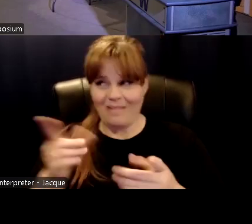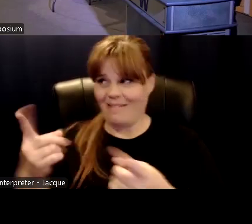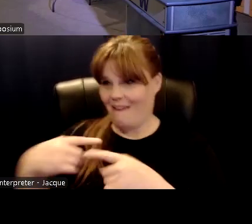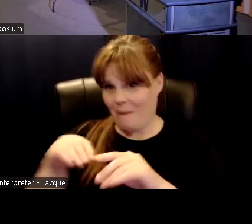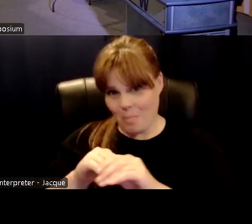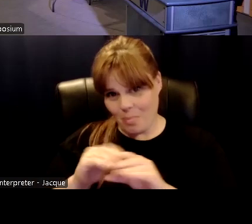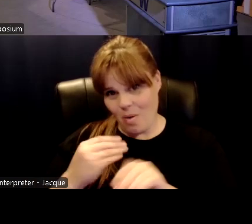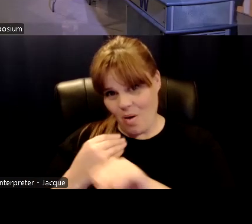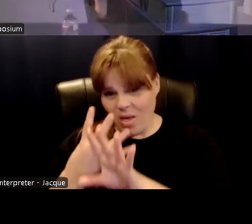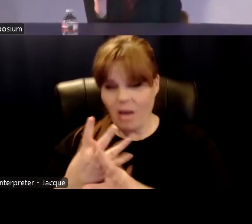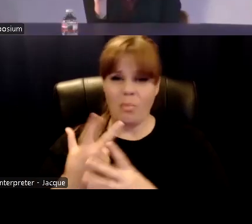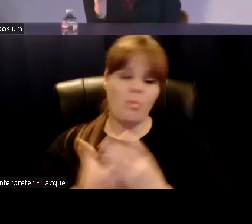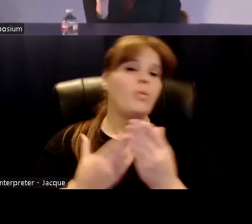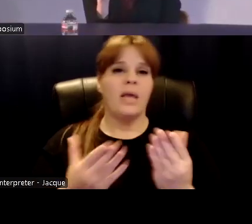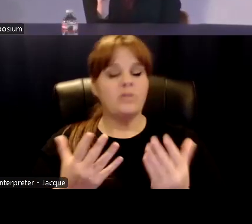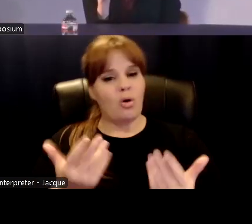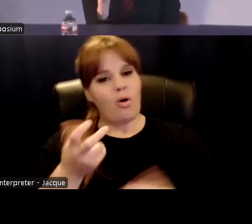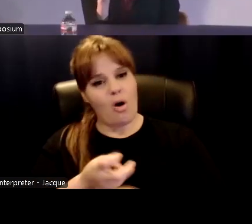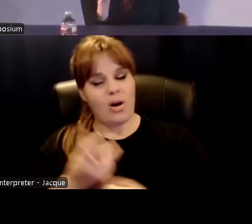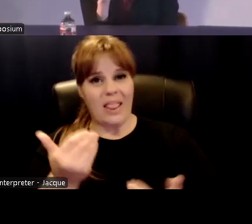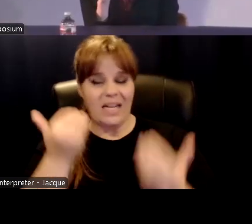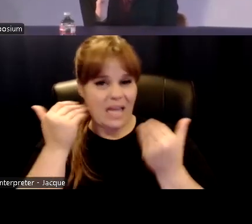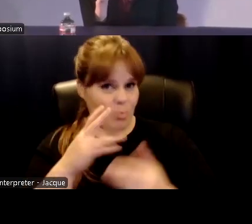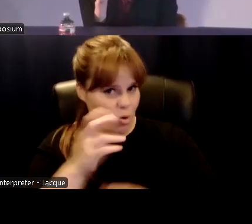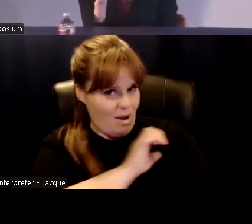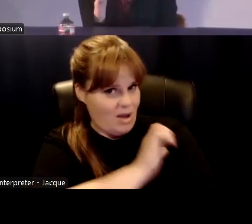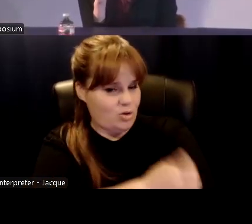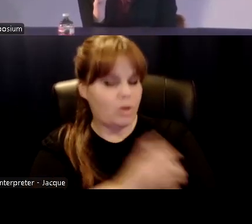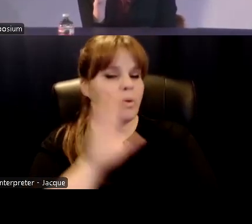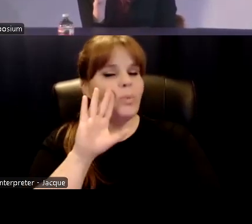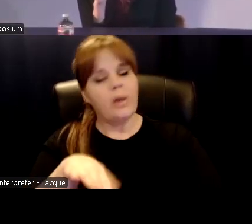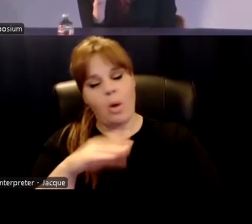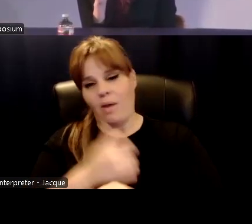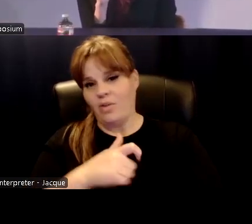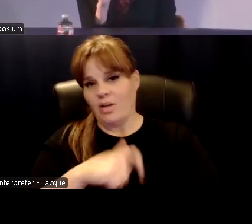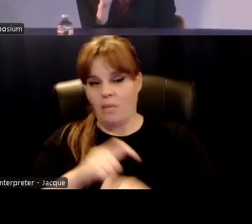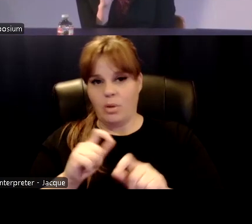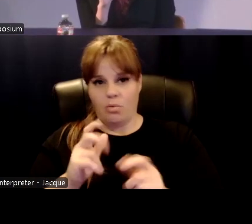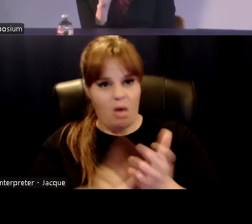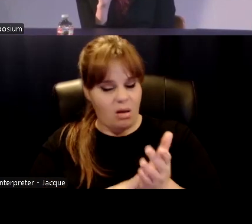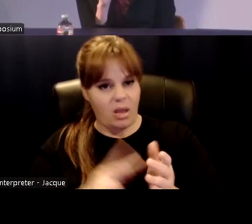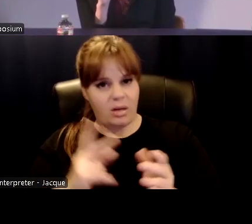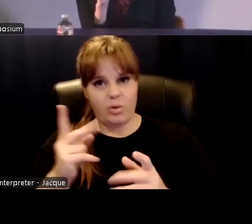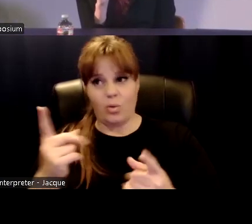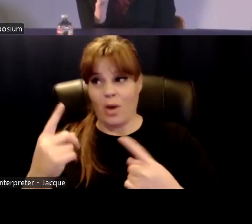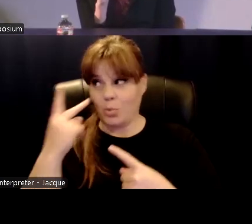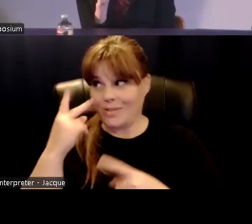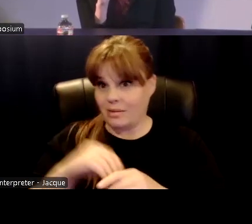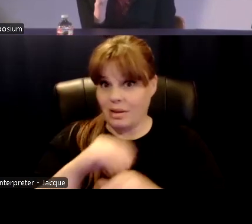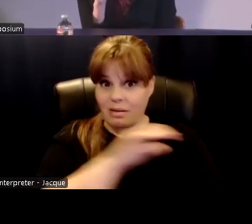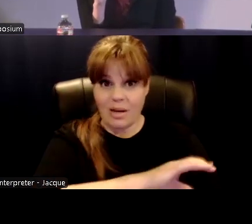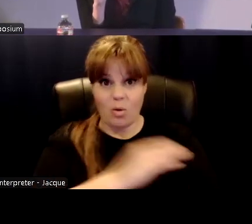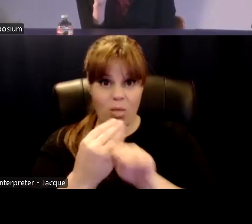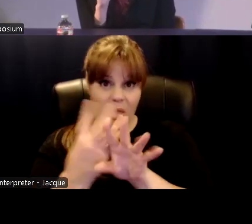those things are hard and take your energy. We know that every time you log on and see us in clinic or come to see us in clinic, that we are